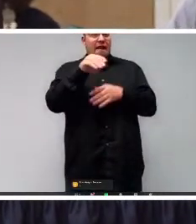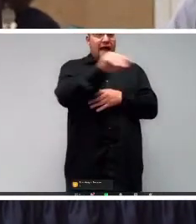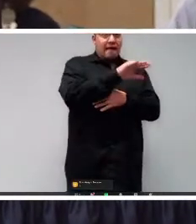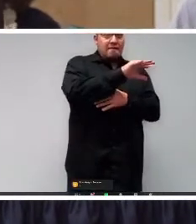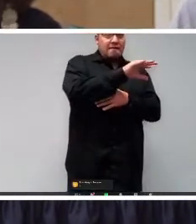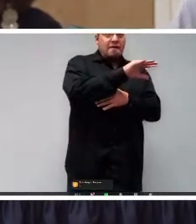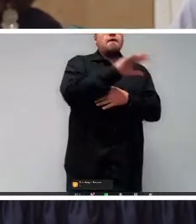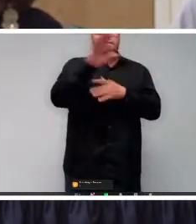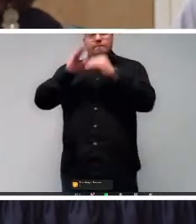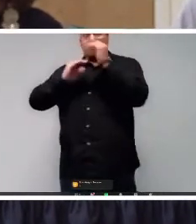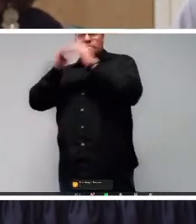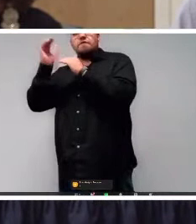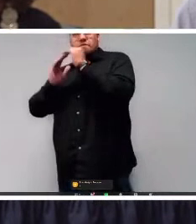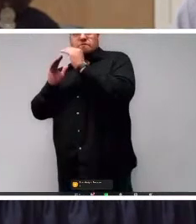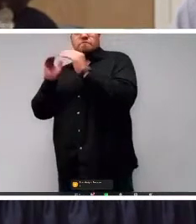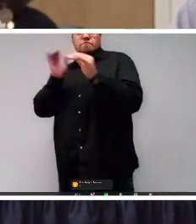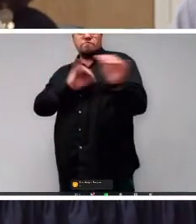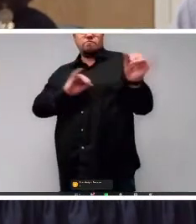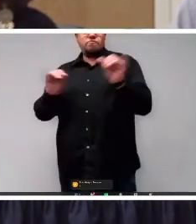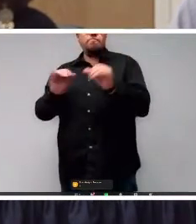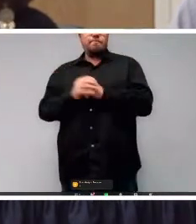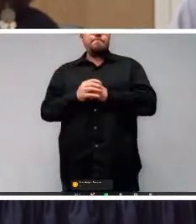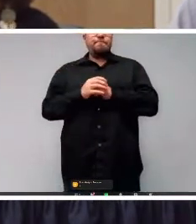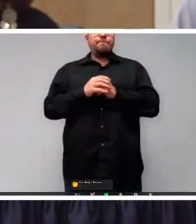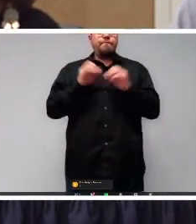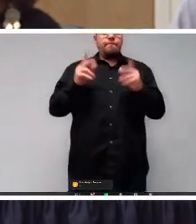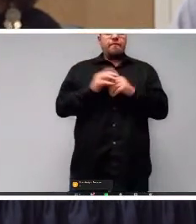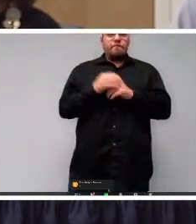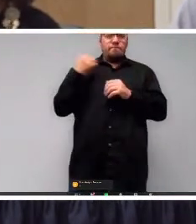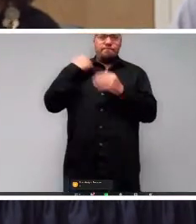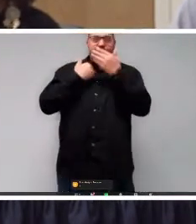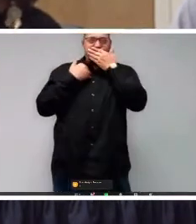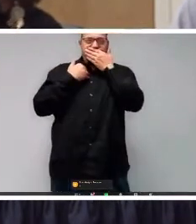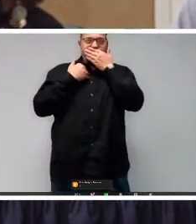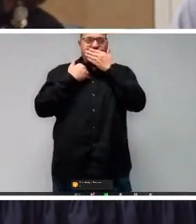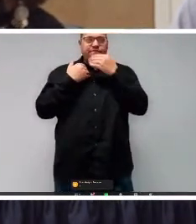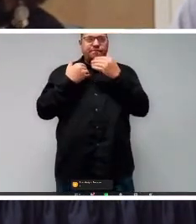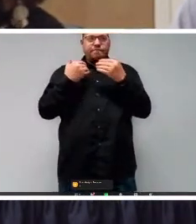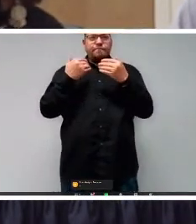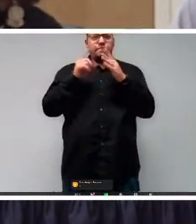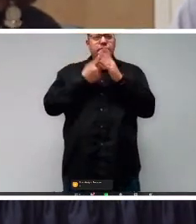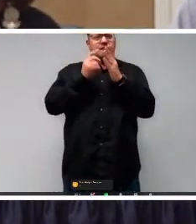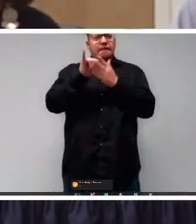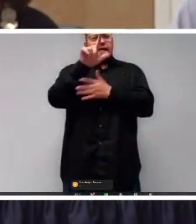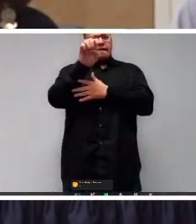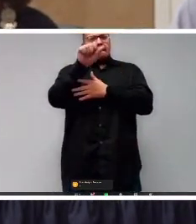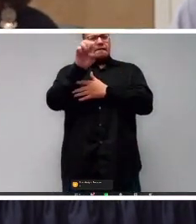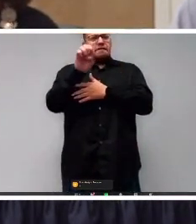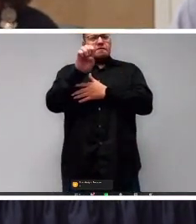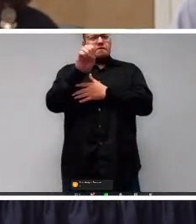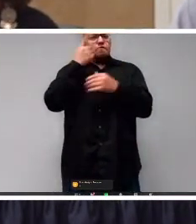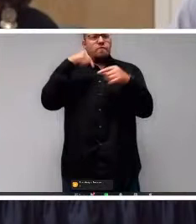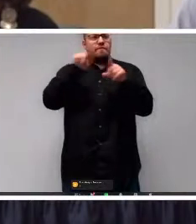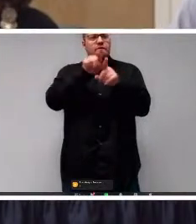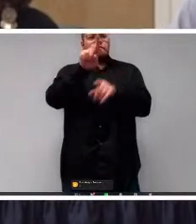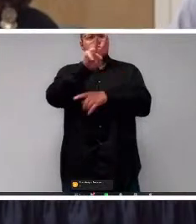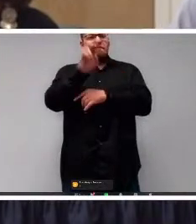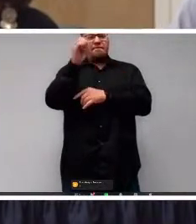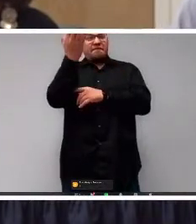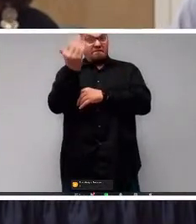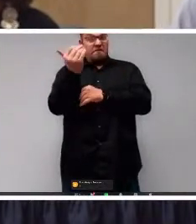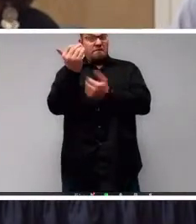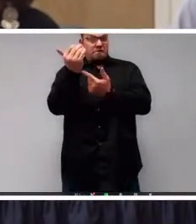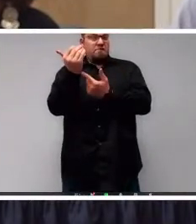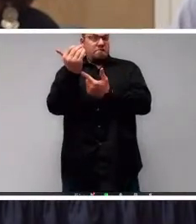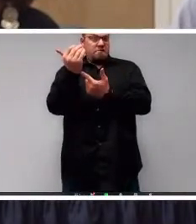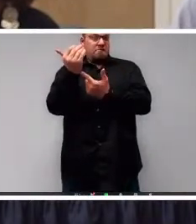improvements. Okay. We actually started the lease agreement in 2015. You'll see